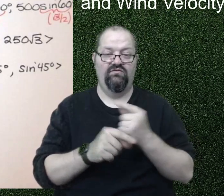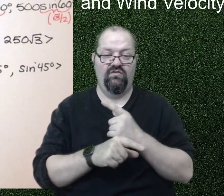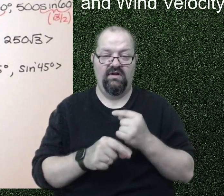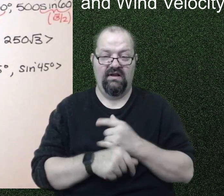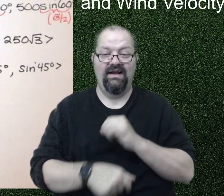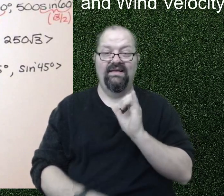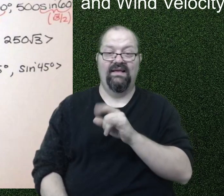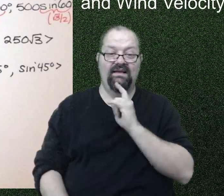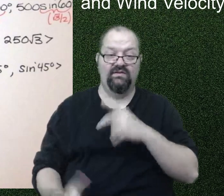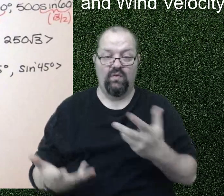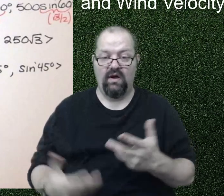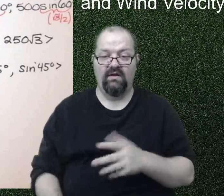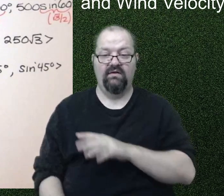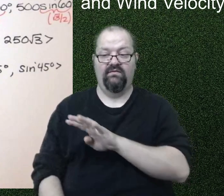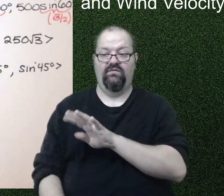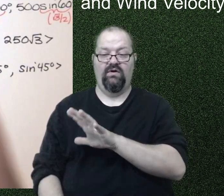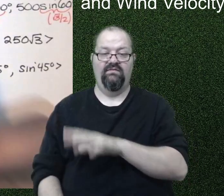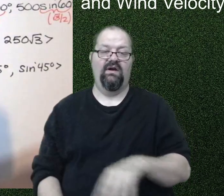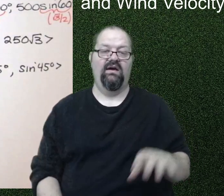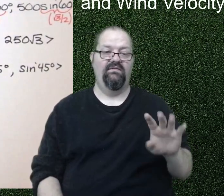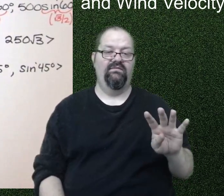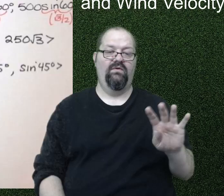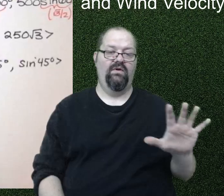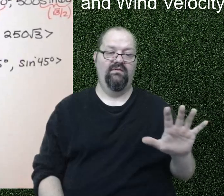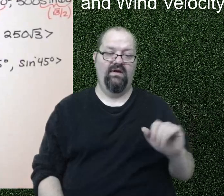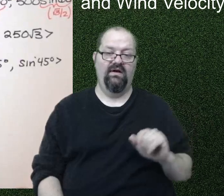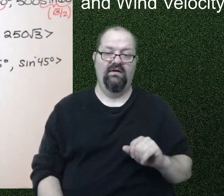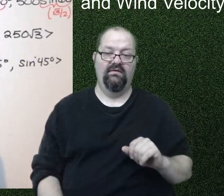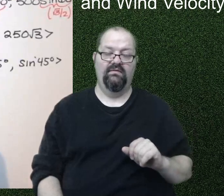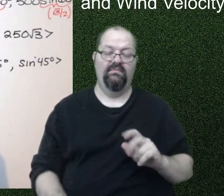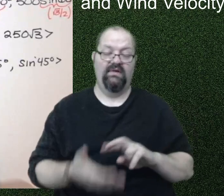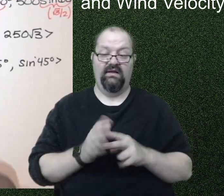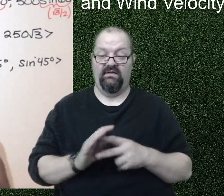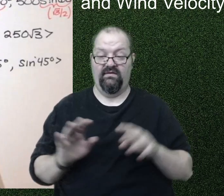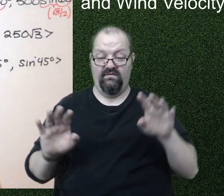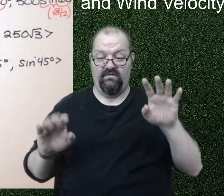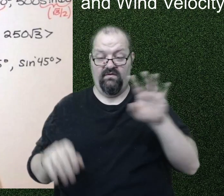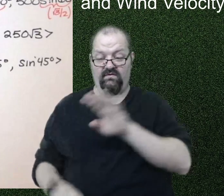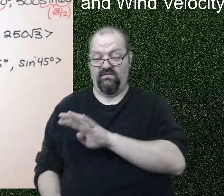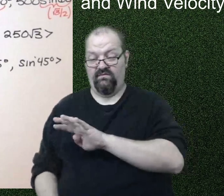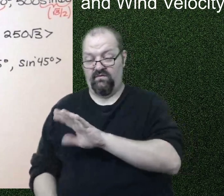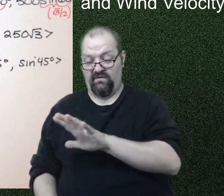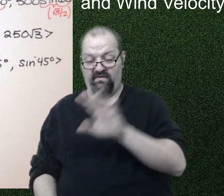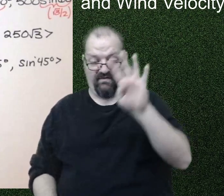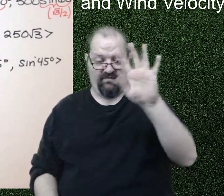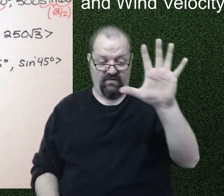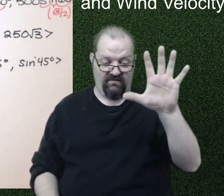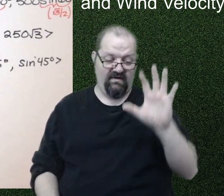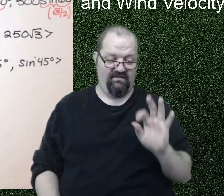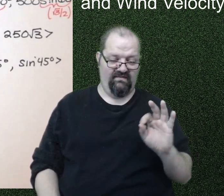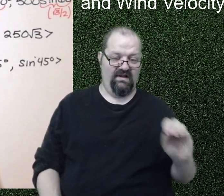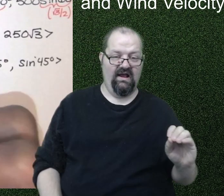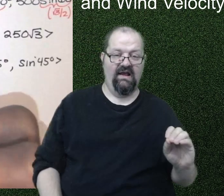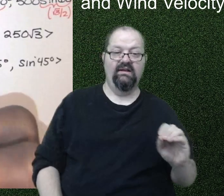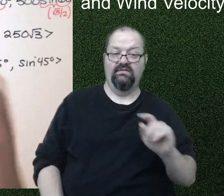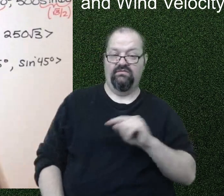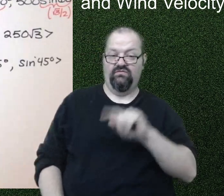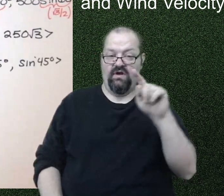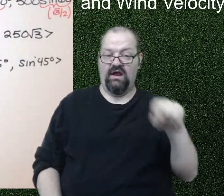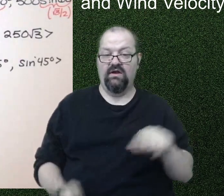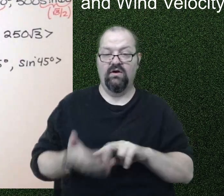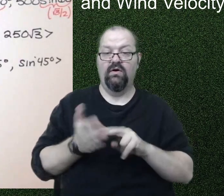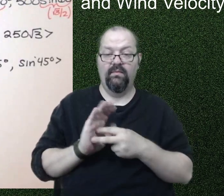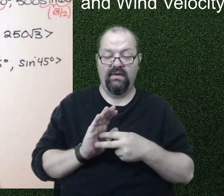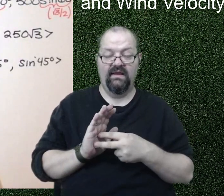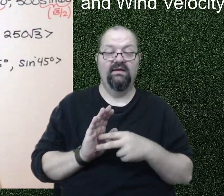this is 45 and that's 45. This is a 45, 45, 90 triangle. The side